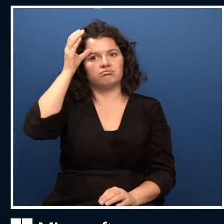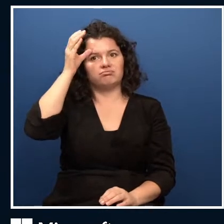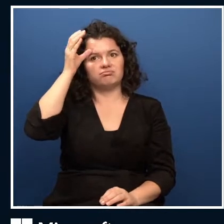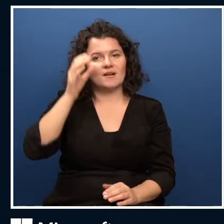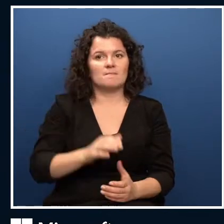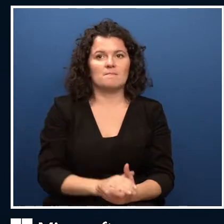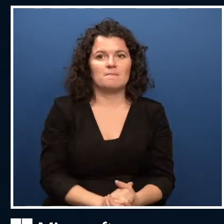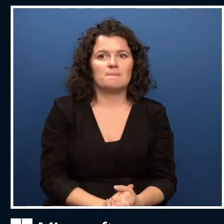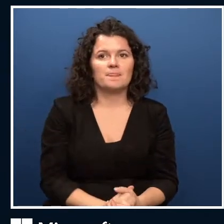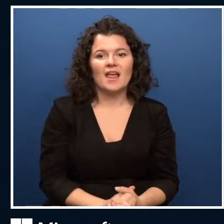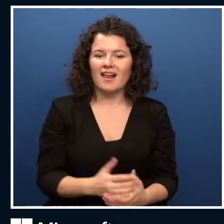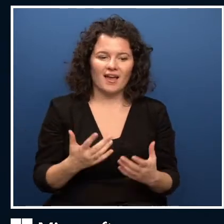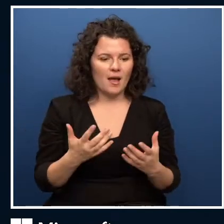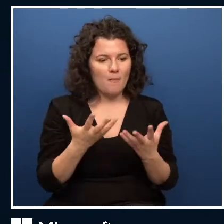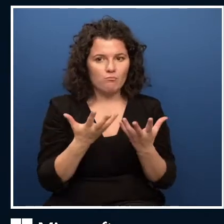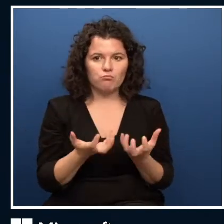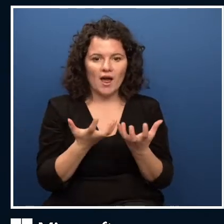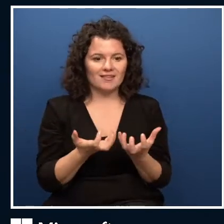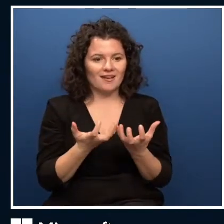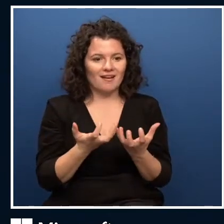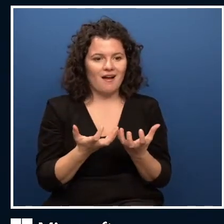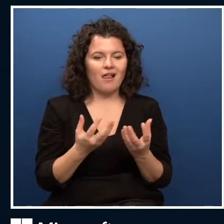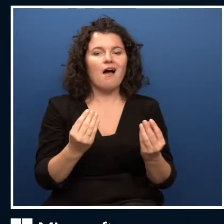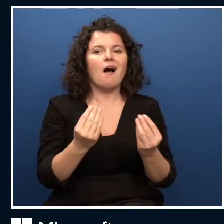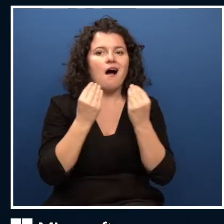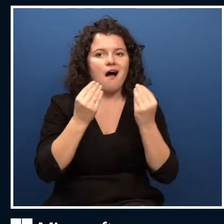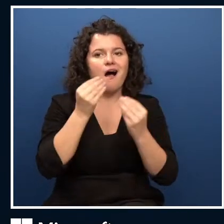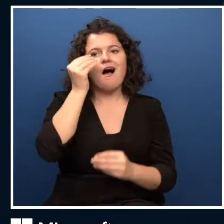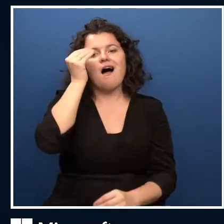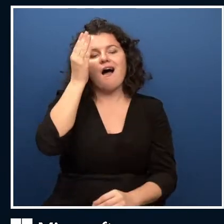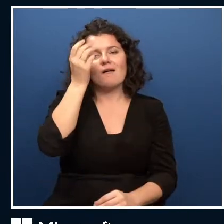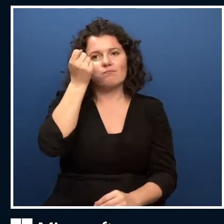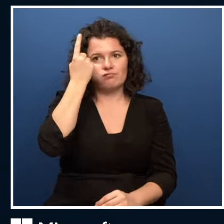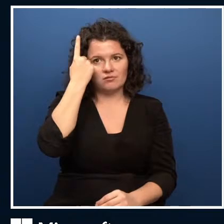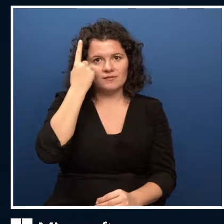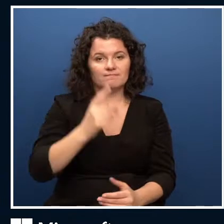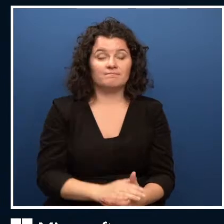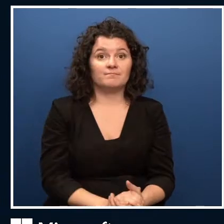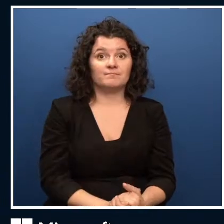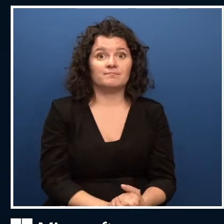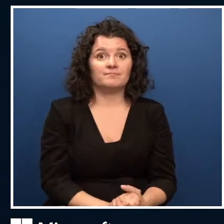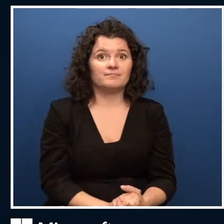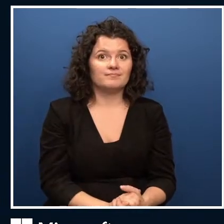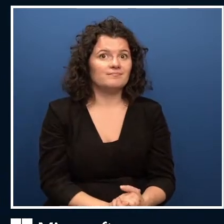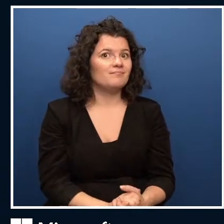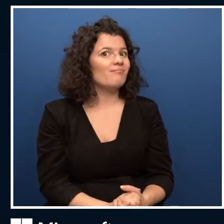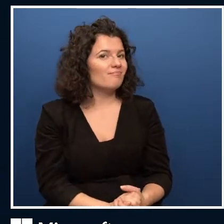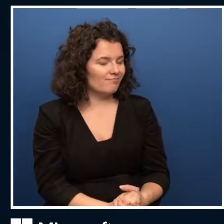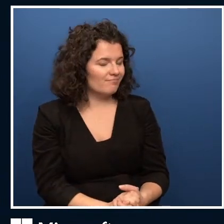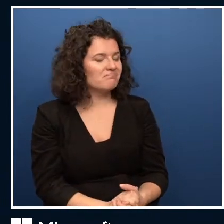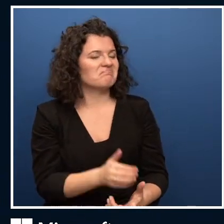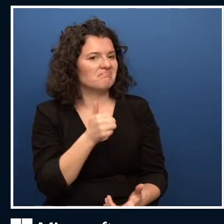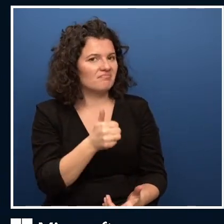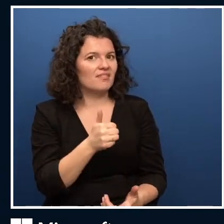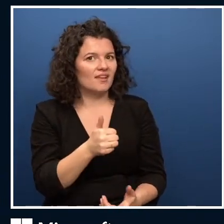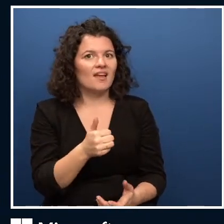practical experience with that. Excellent. So, I think we all agree there's a huge opportunity for both students doing like vocational learning and